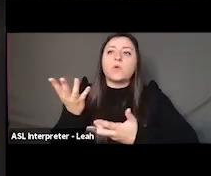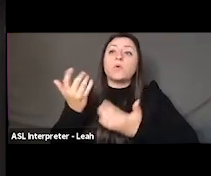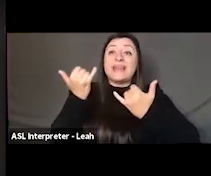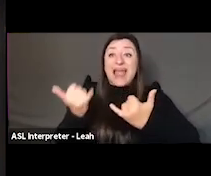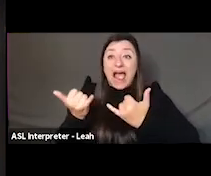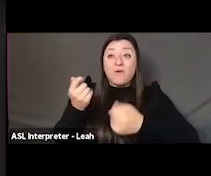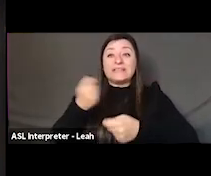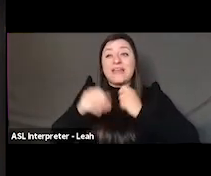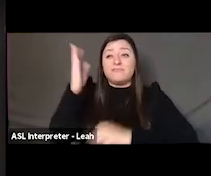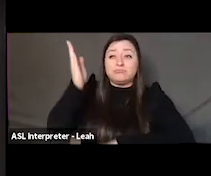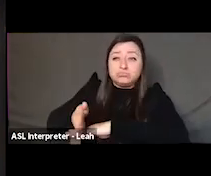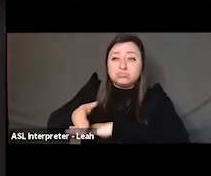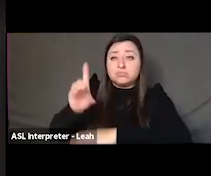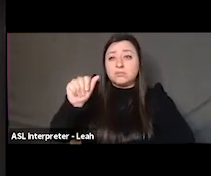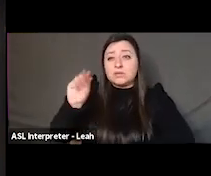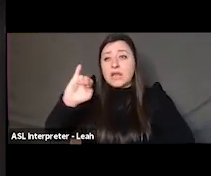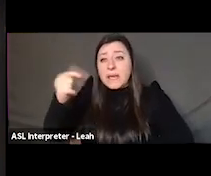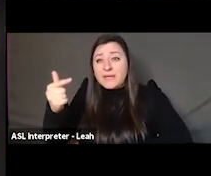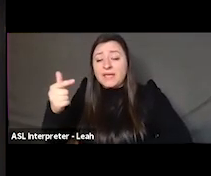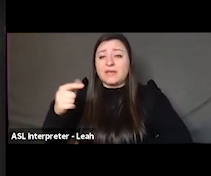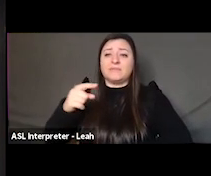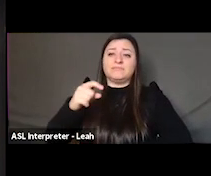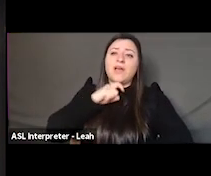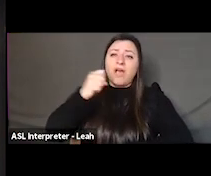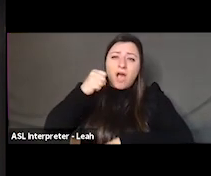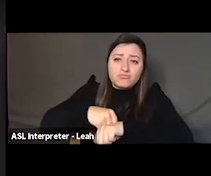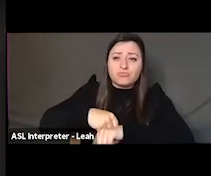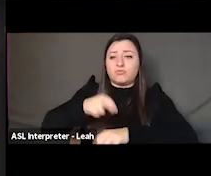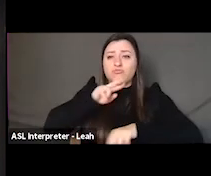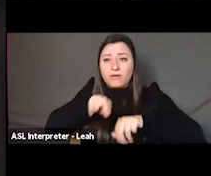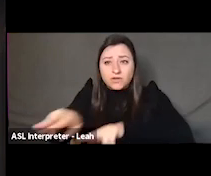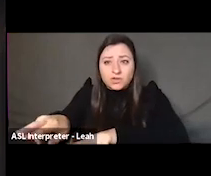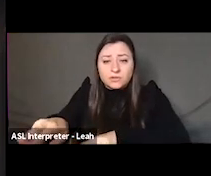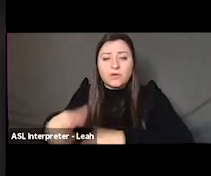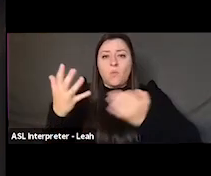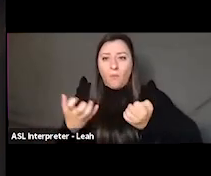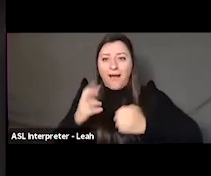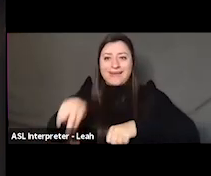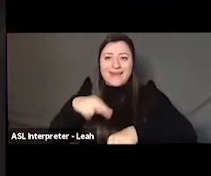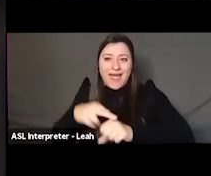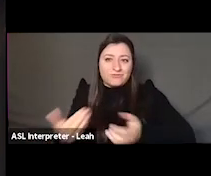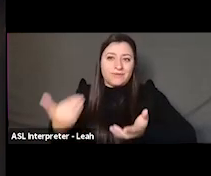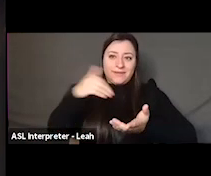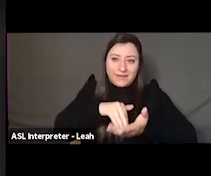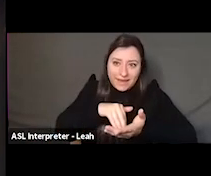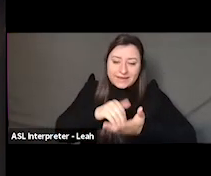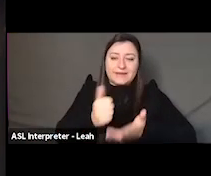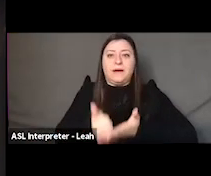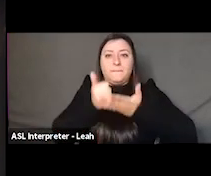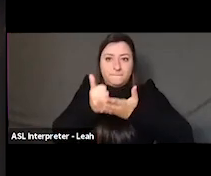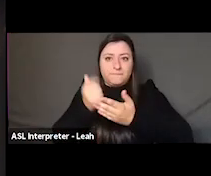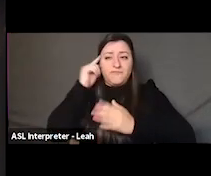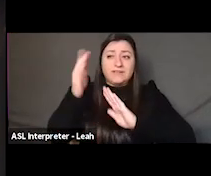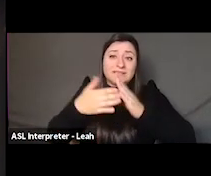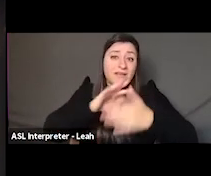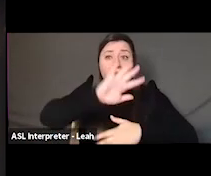and doing all of these things, renaturalizing these rivers, as is happening in cities all over the world, will actually help